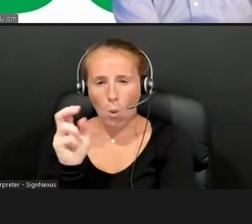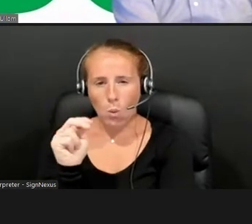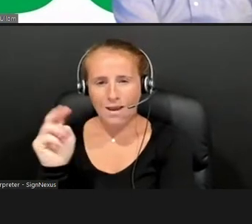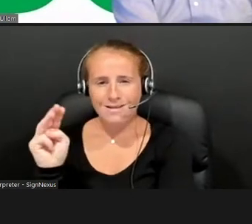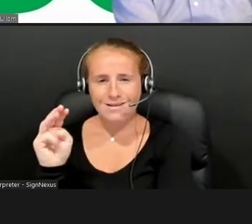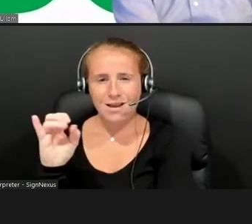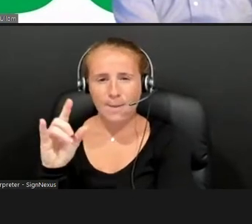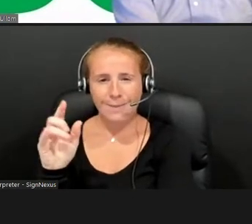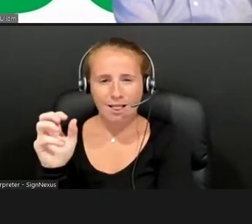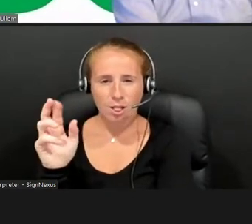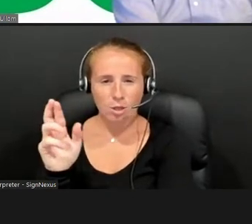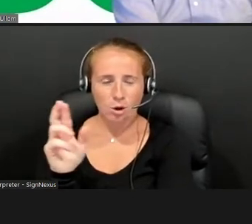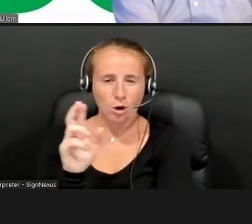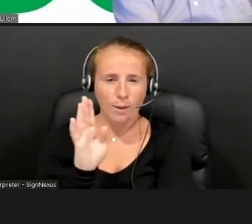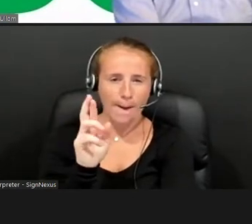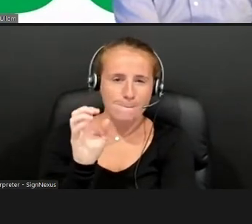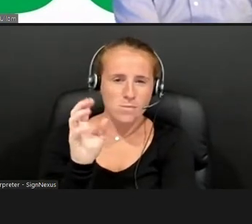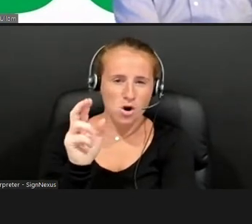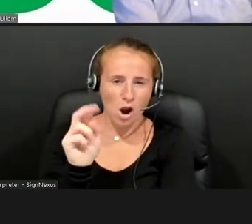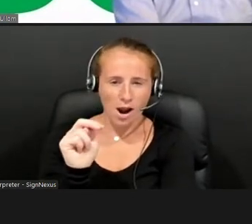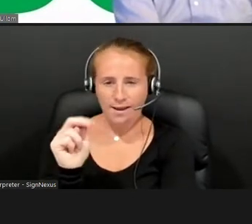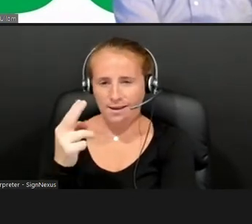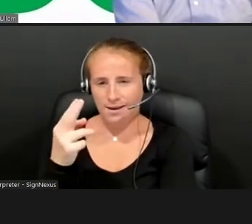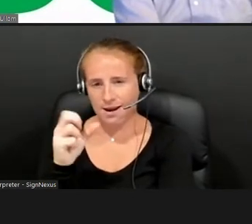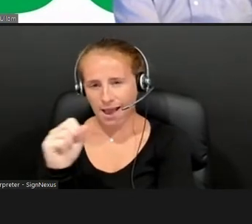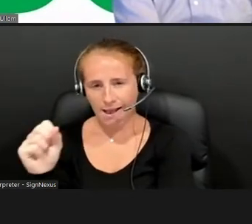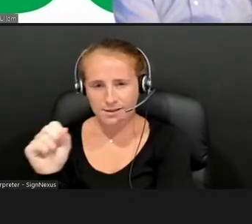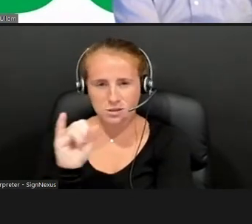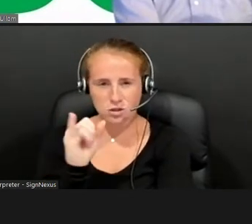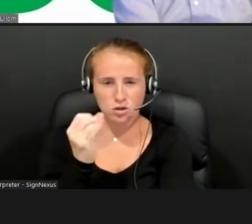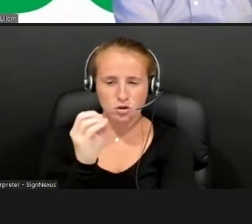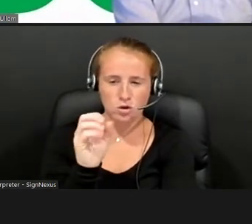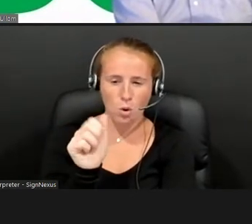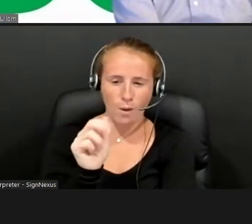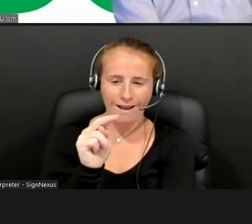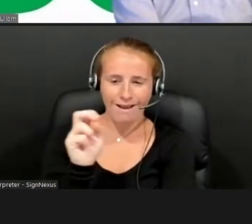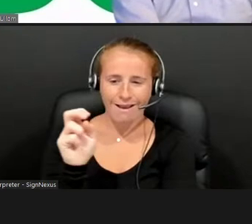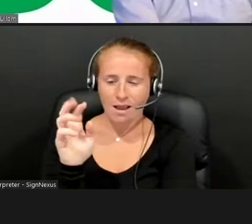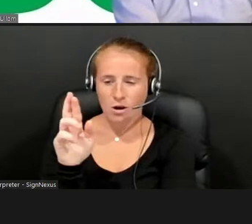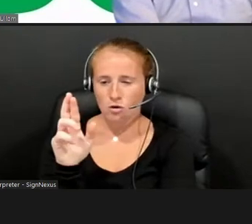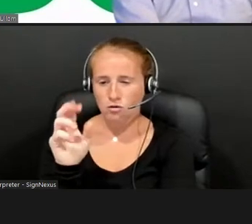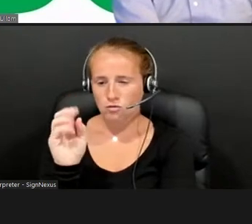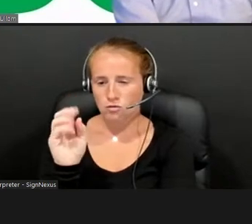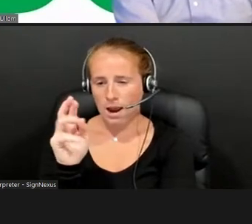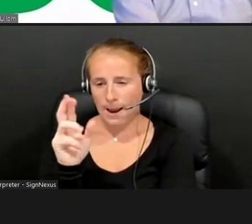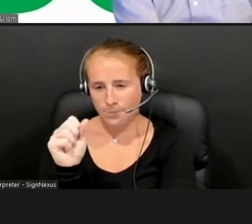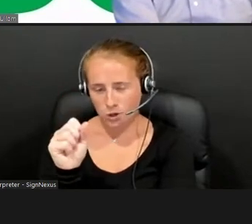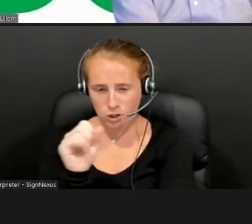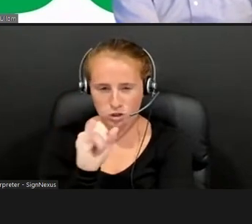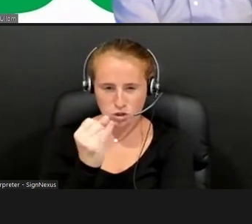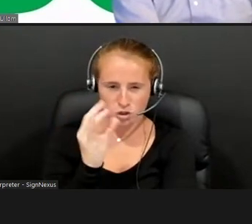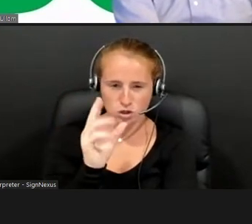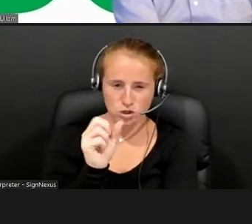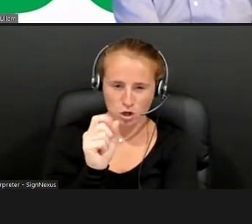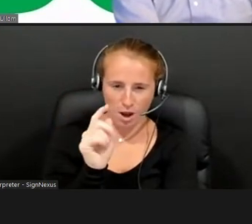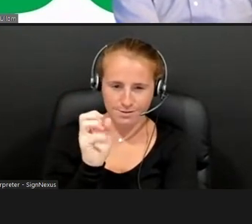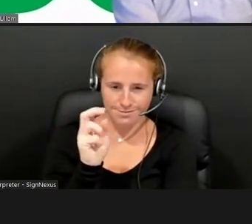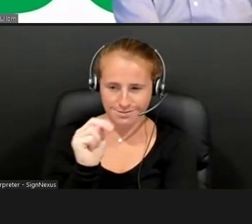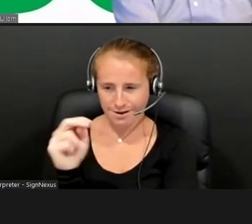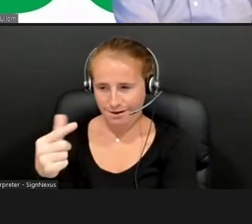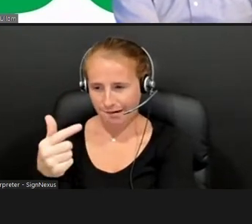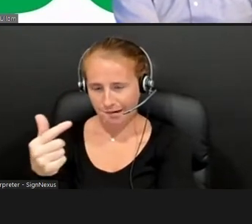Brian Hess Joanne Roberts Justin gunbluck